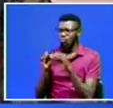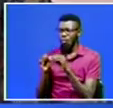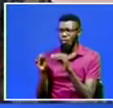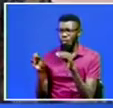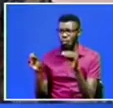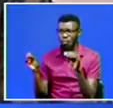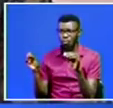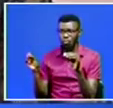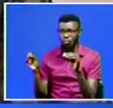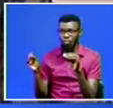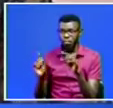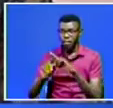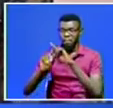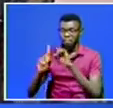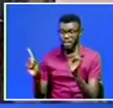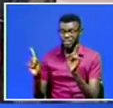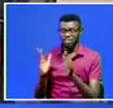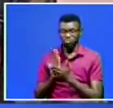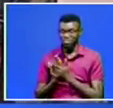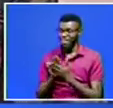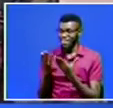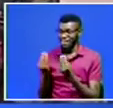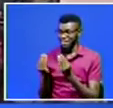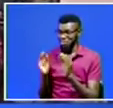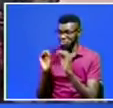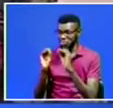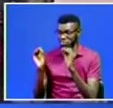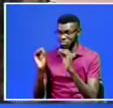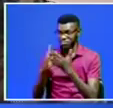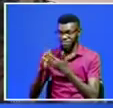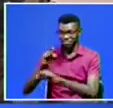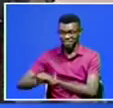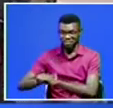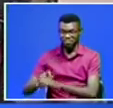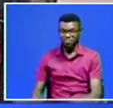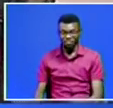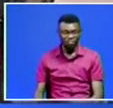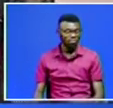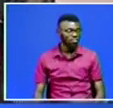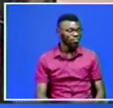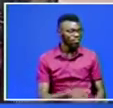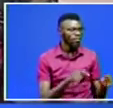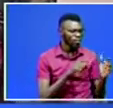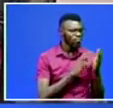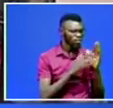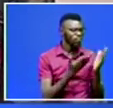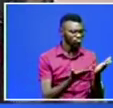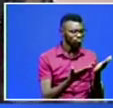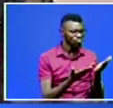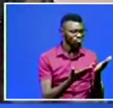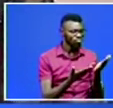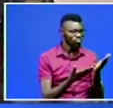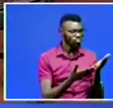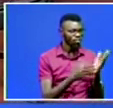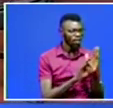Yeah, but it's a tricky situation sometimes. Yeah, sometimes. Yeah. And it's part of being in the limelight. Yeah. Let's